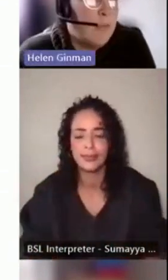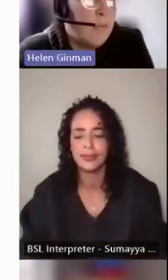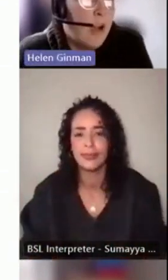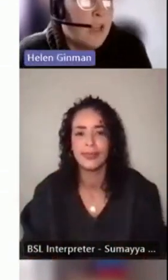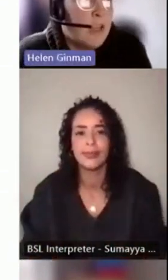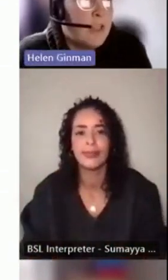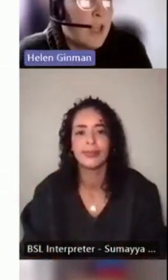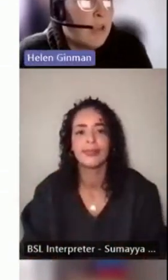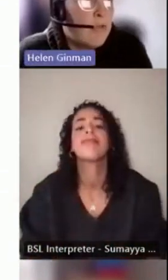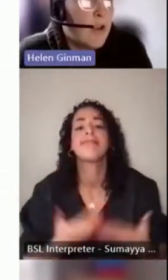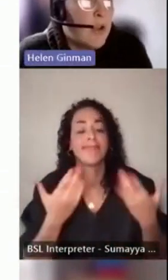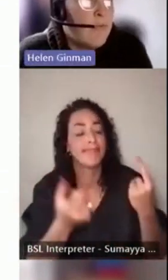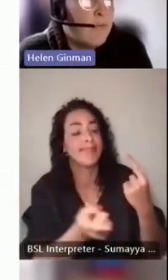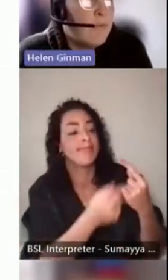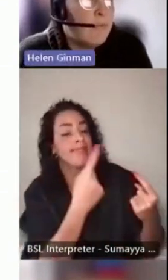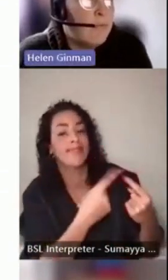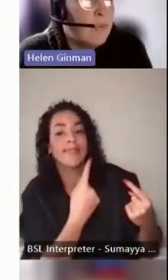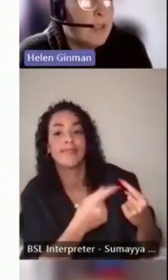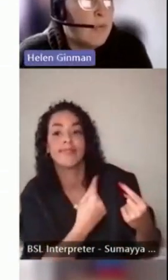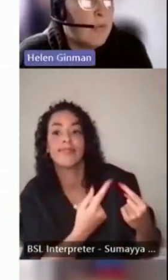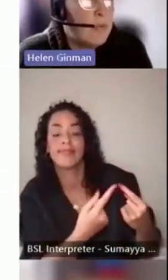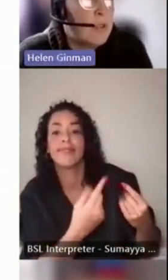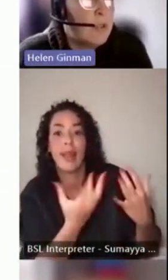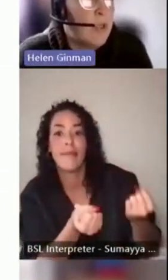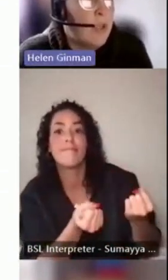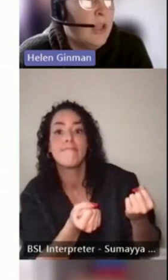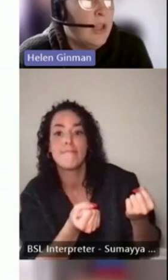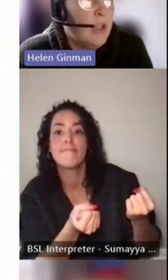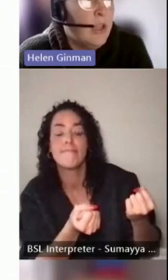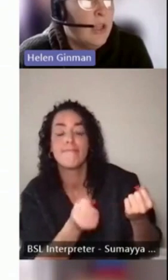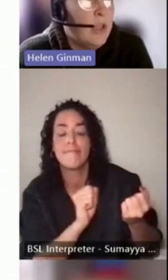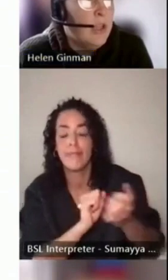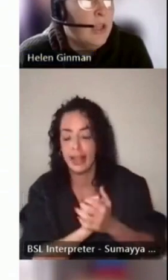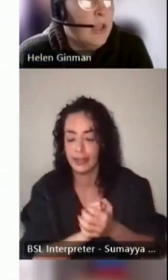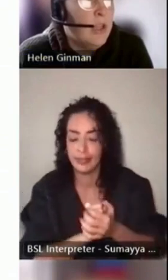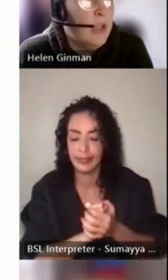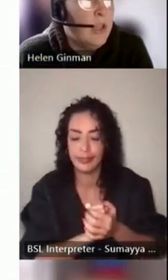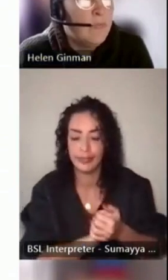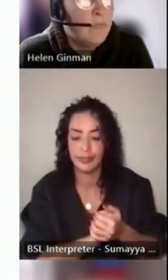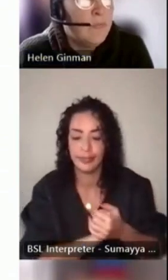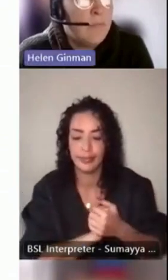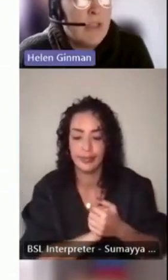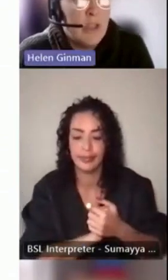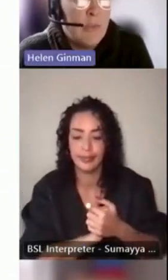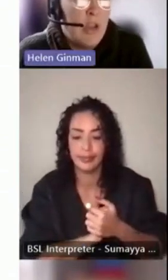So we have some ideas coming through and some thoughts.